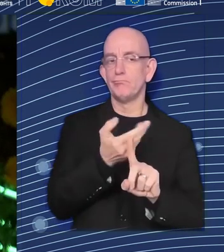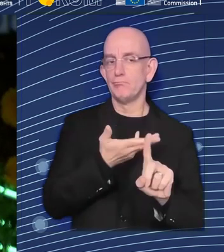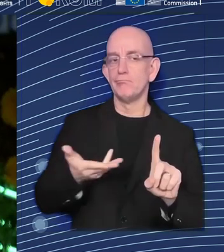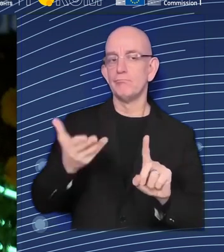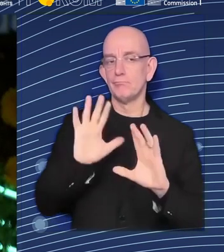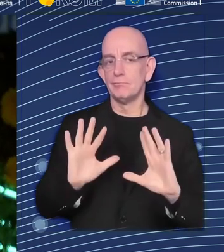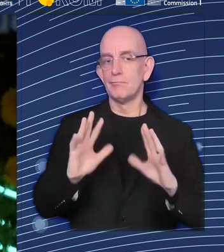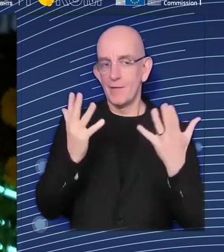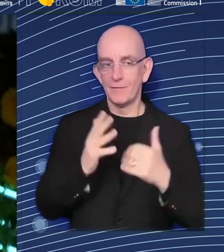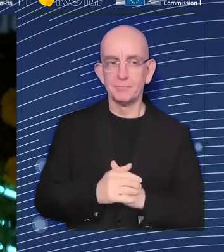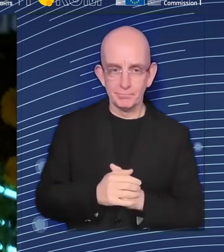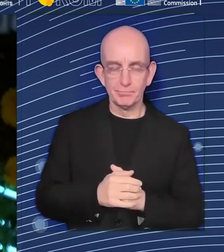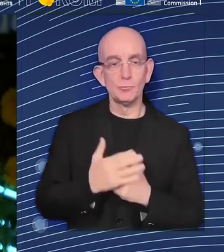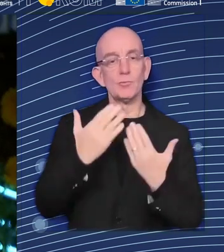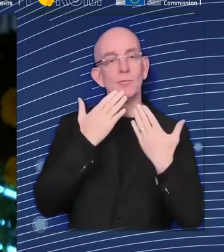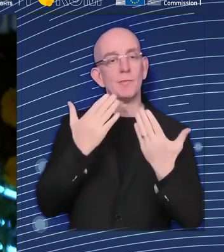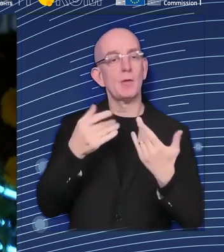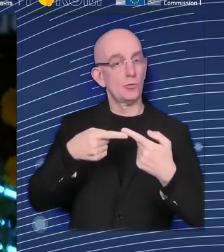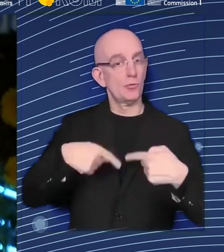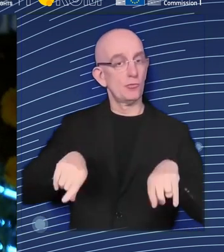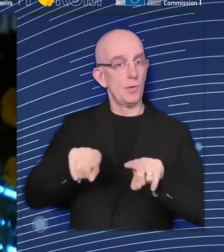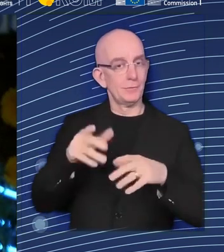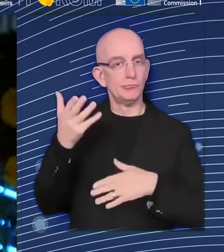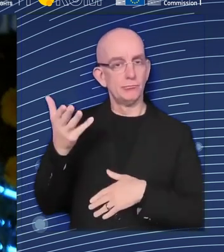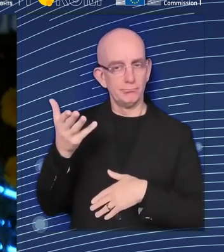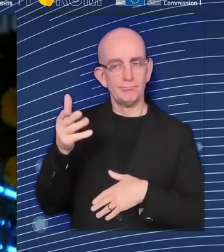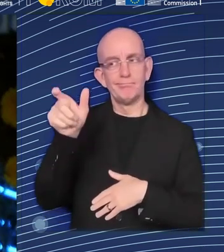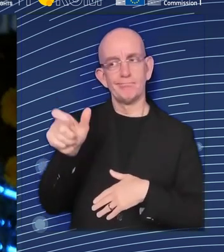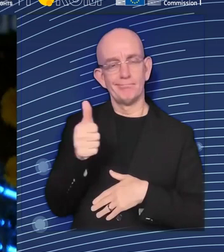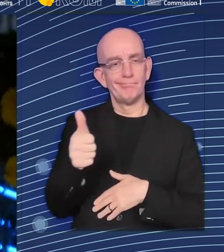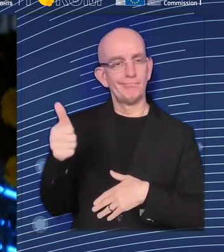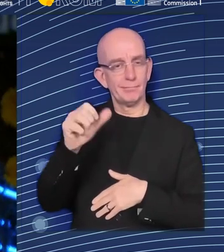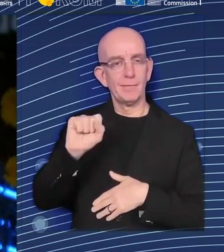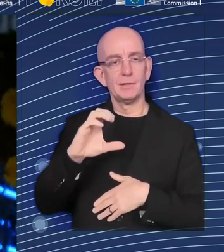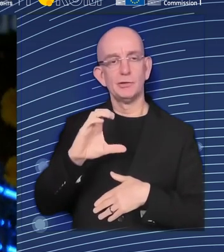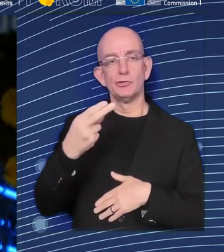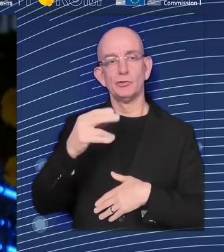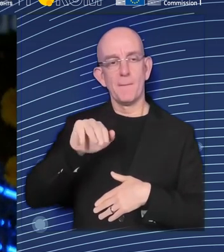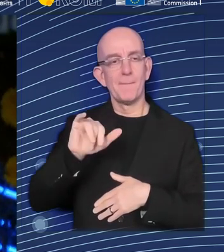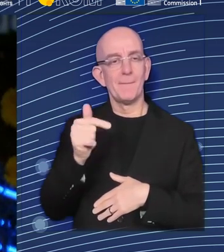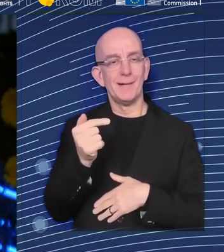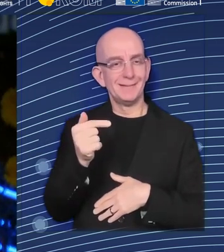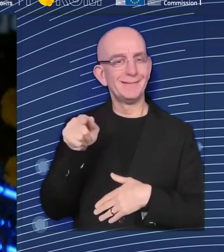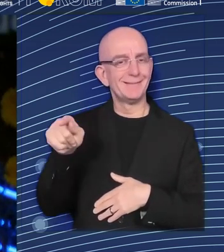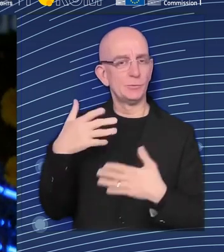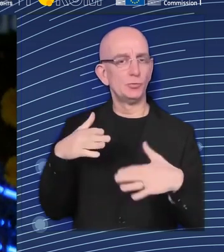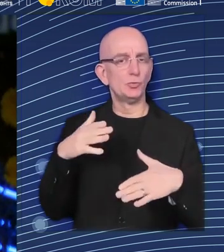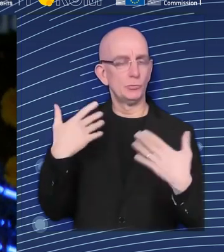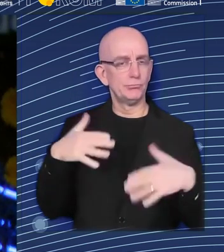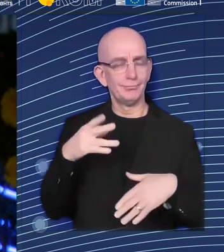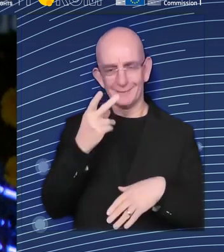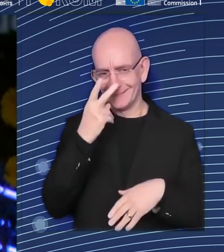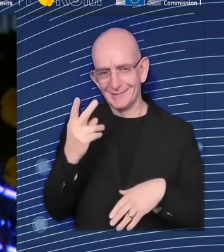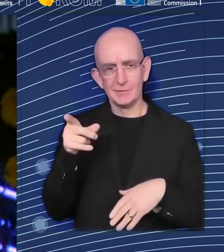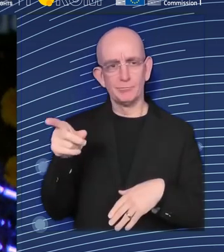support in organizing the events and inviting speakers. We had in total, in the last 2 days, 22